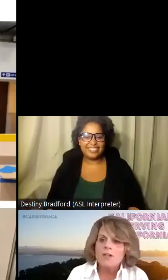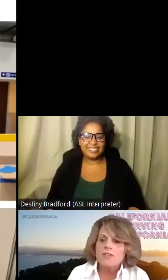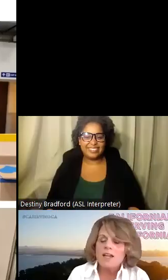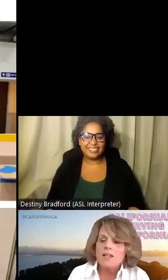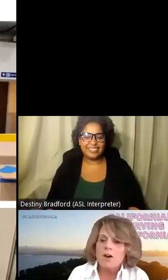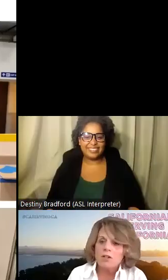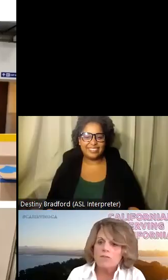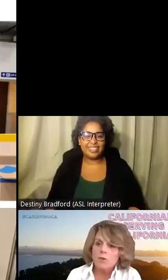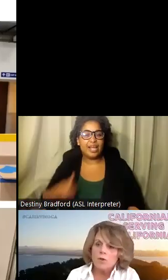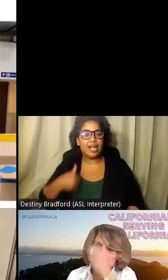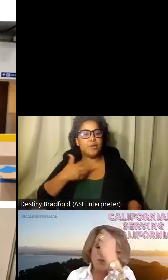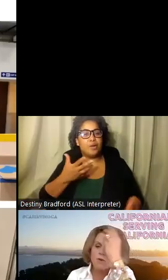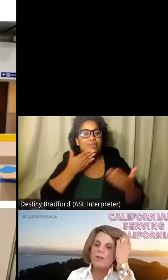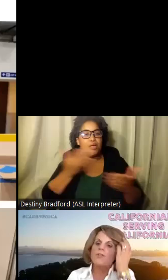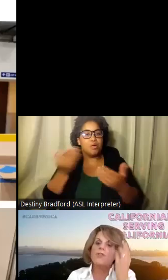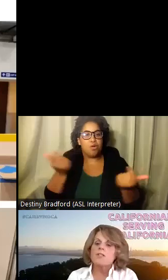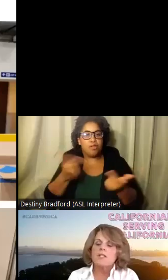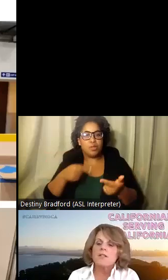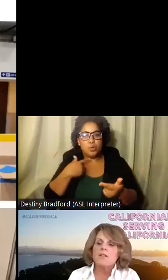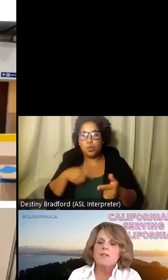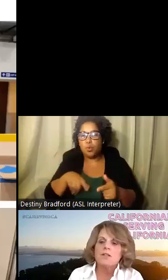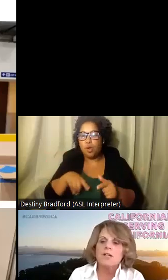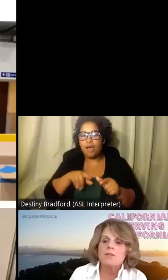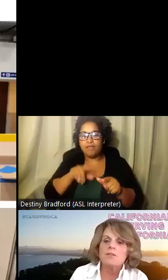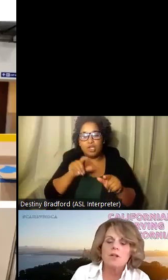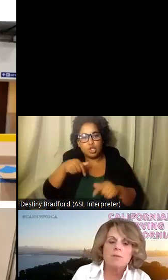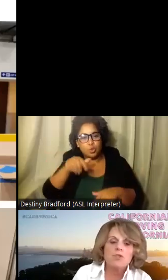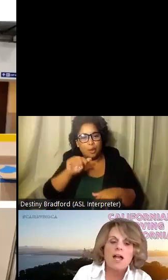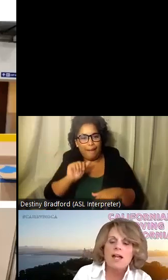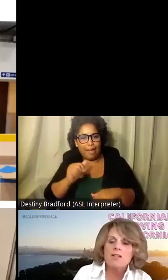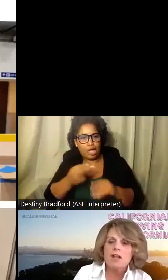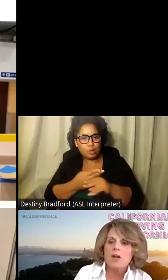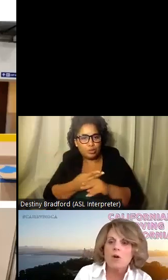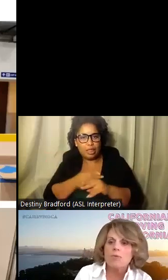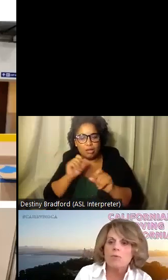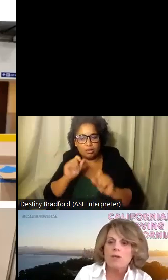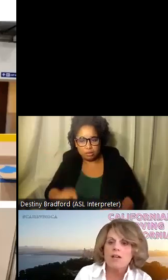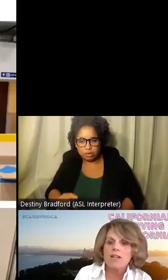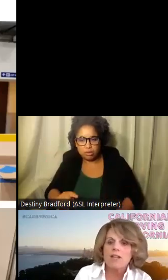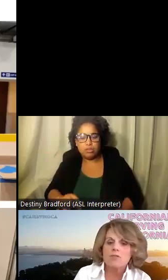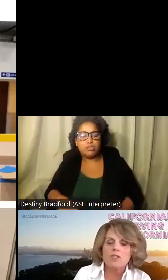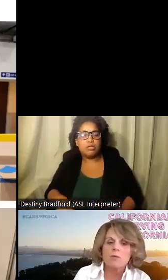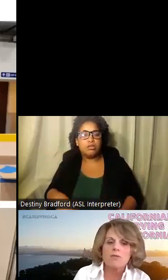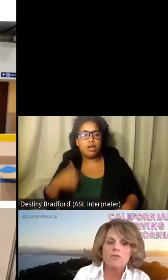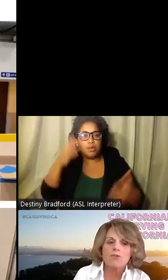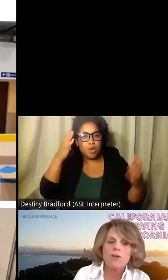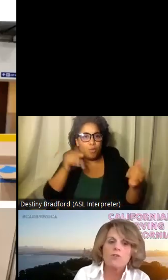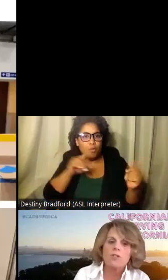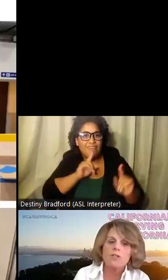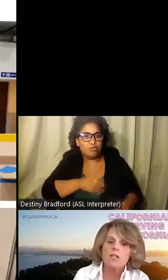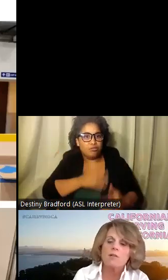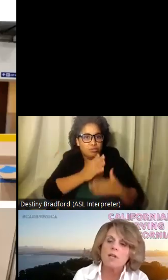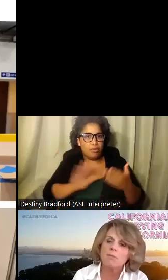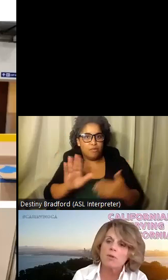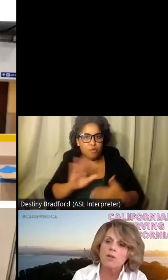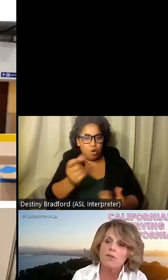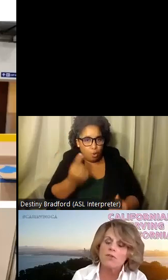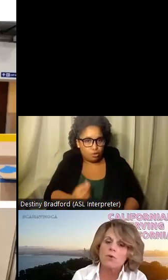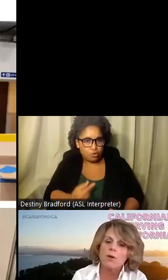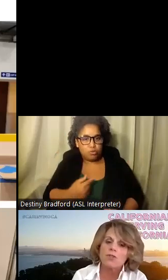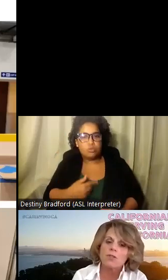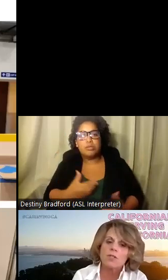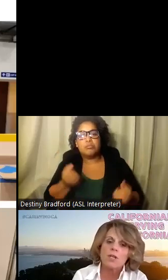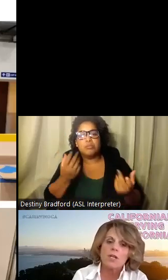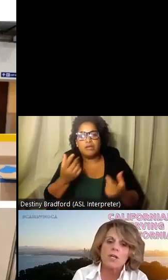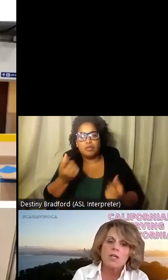I want to thank all of you who have put questions in the chat. I hope that we have answered some of those questions. A number of